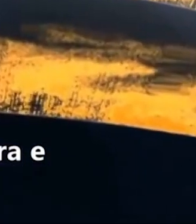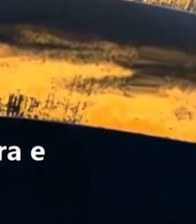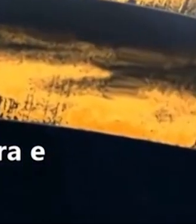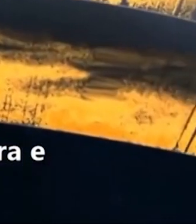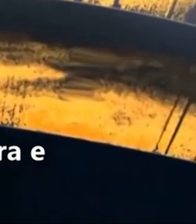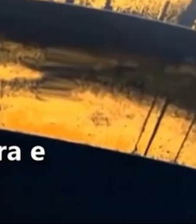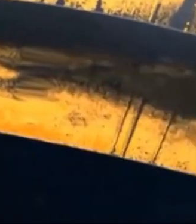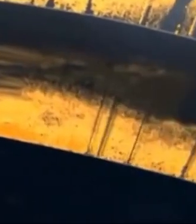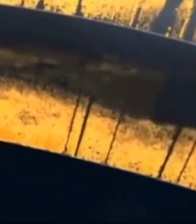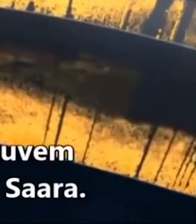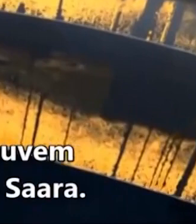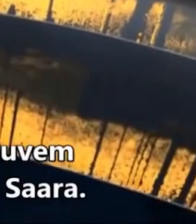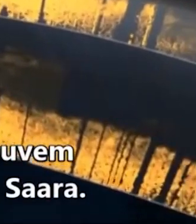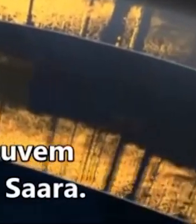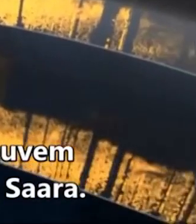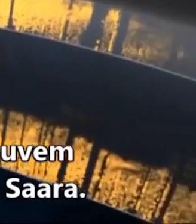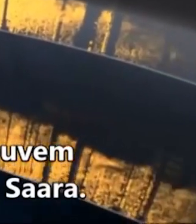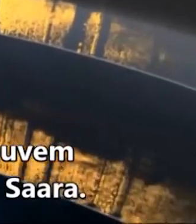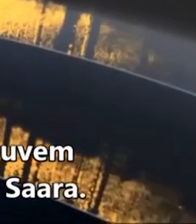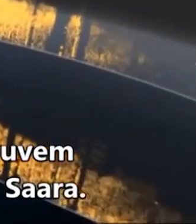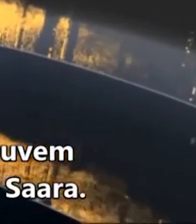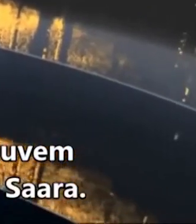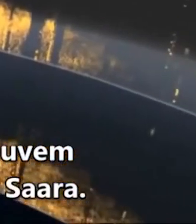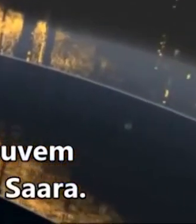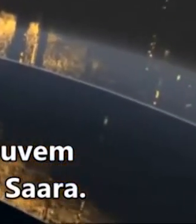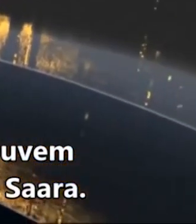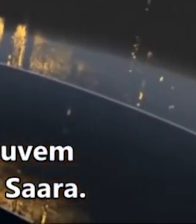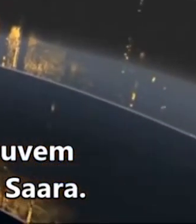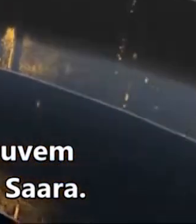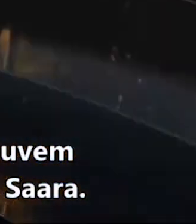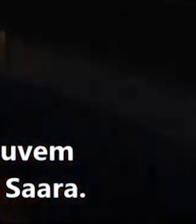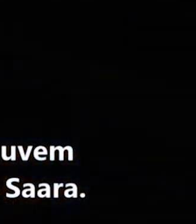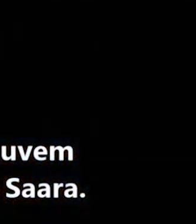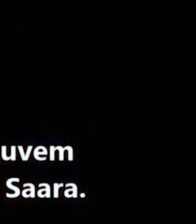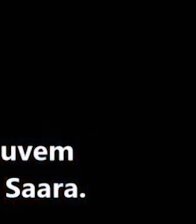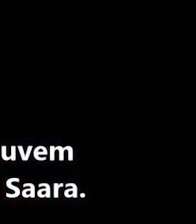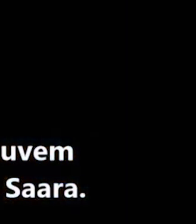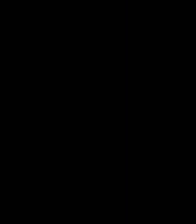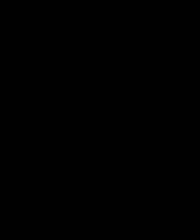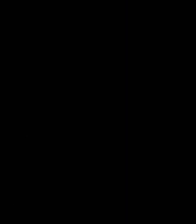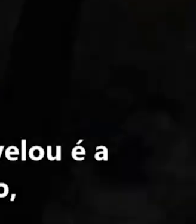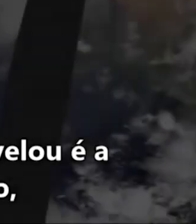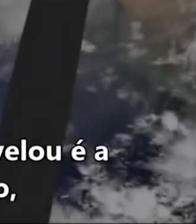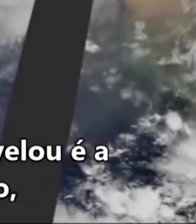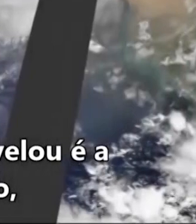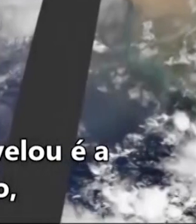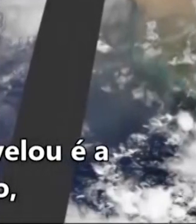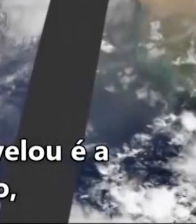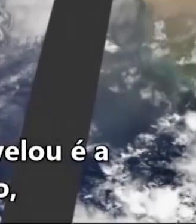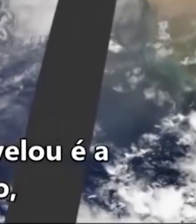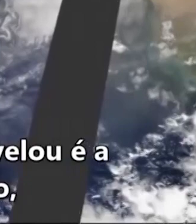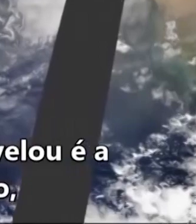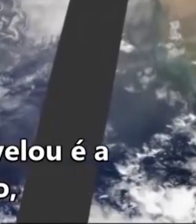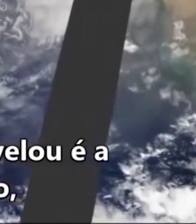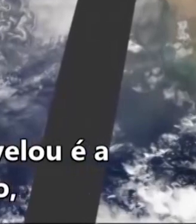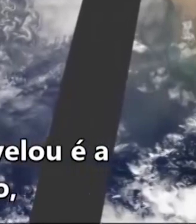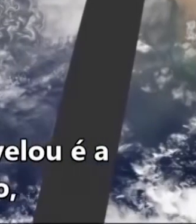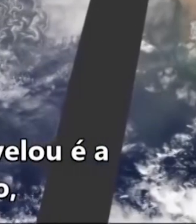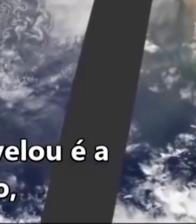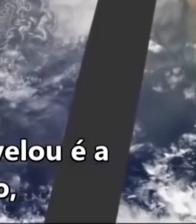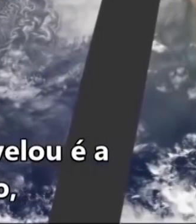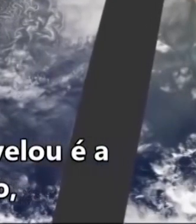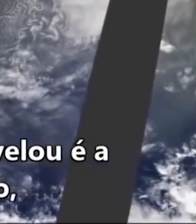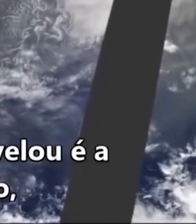other aerosols. It regularly tracks the Sahara-Amazon dust plume. One of the things Calypso has revealed is